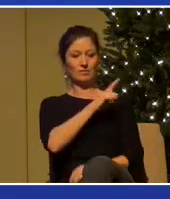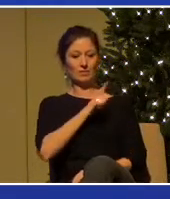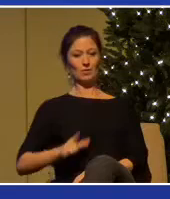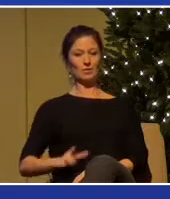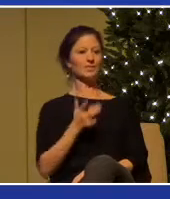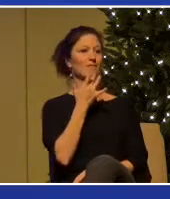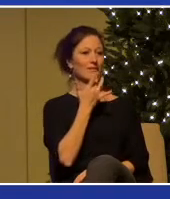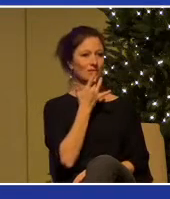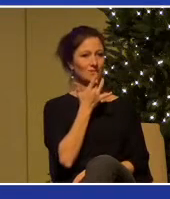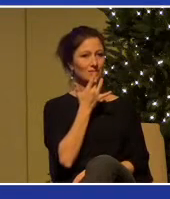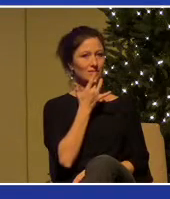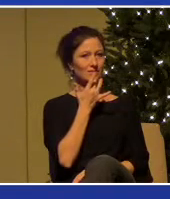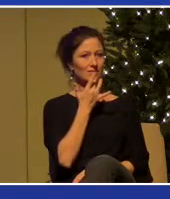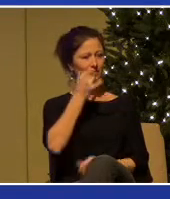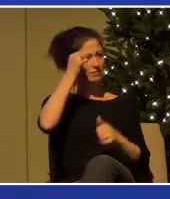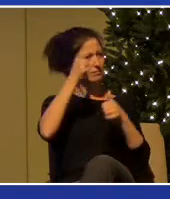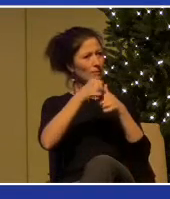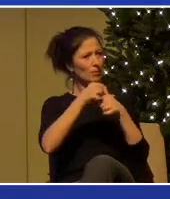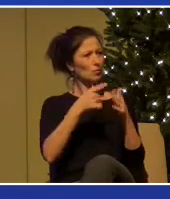And remember what he did then.